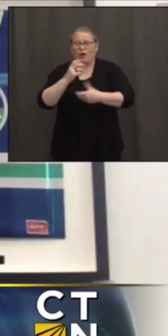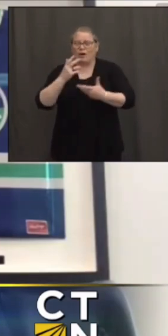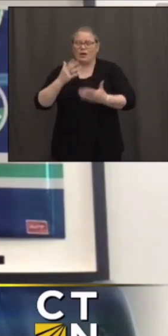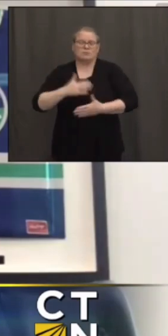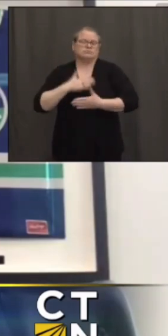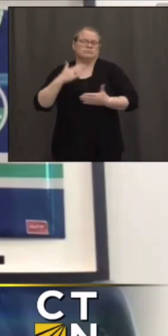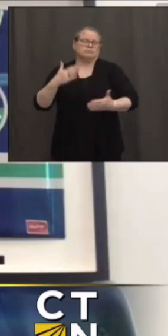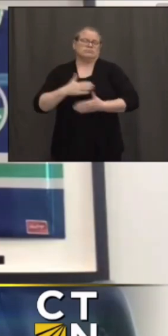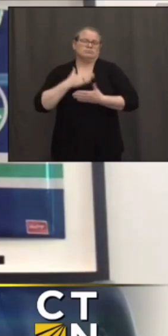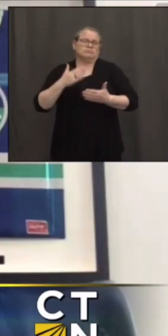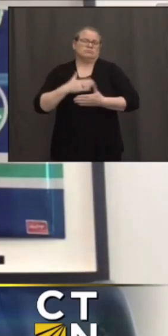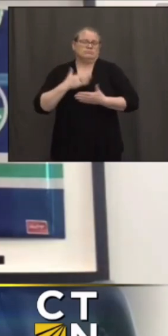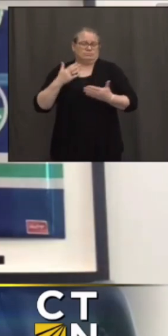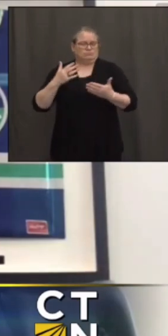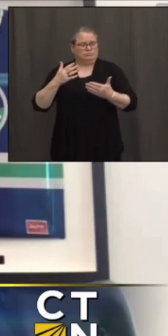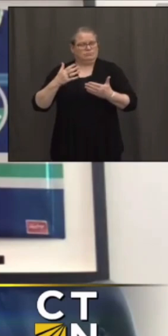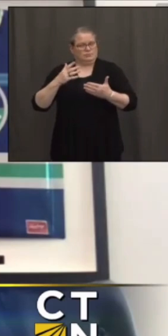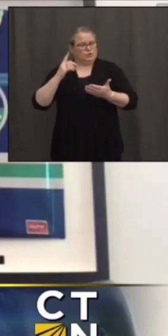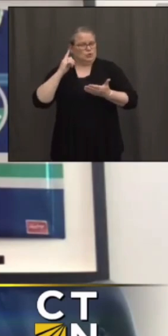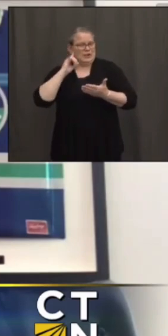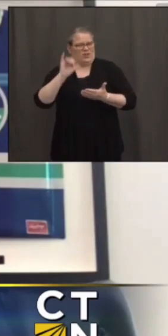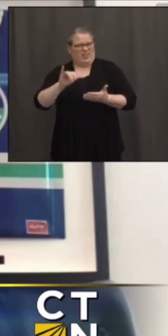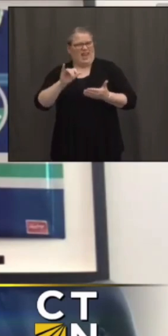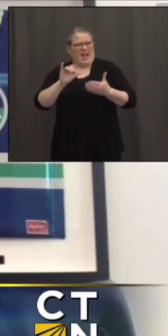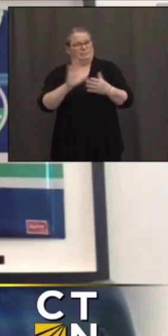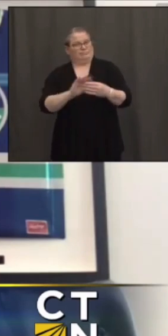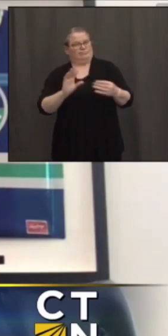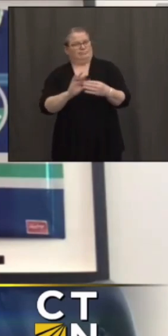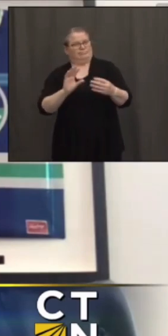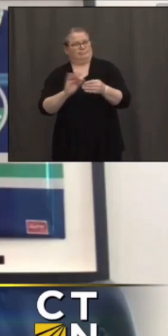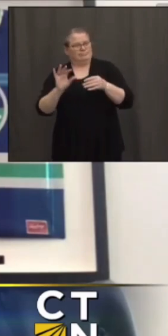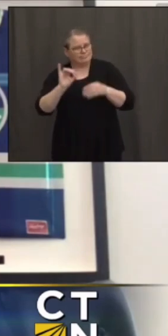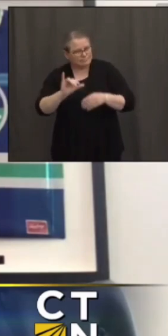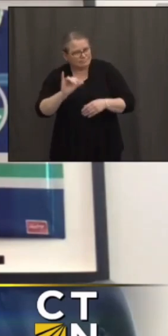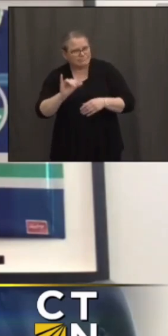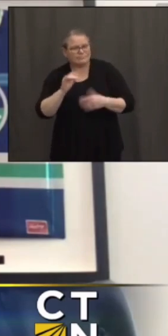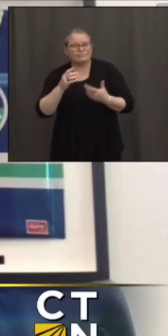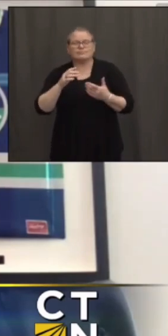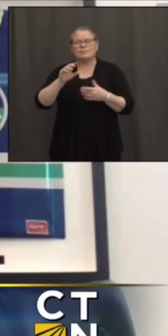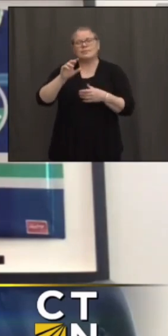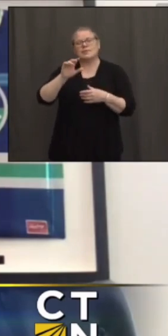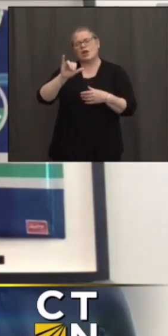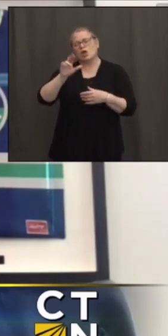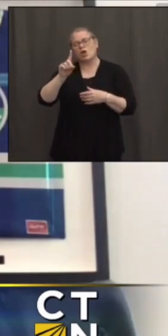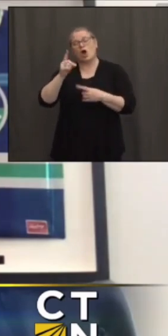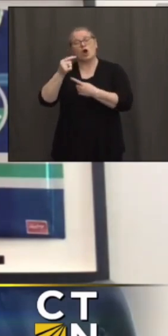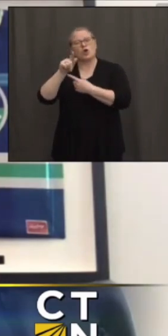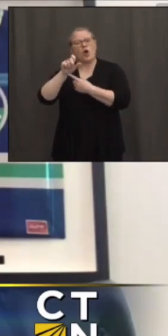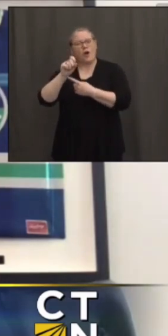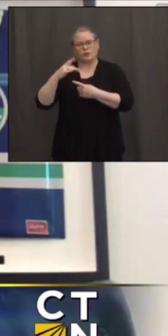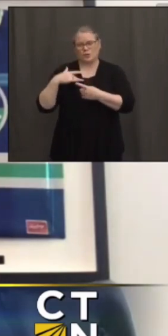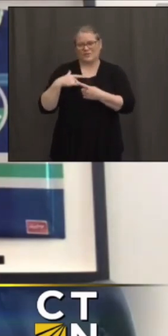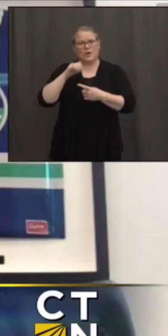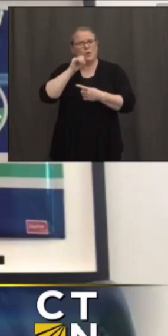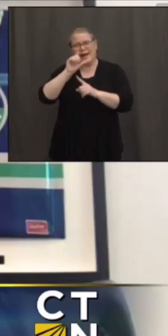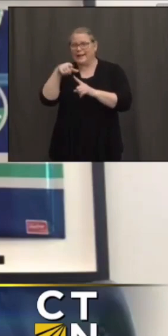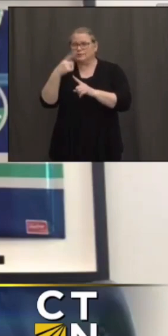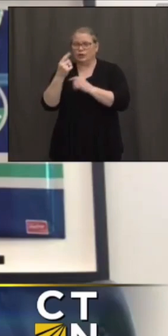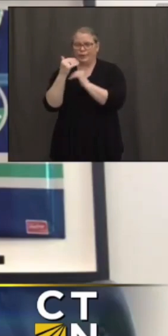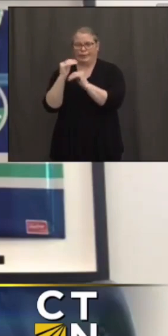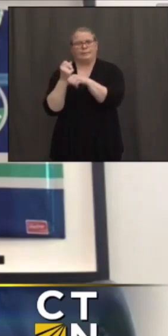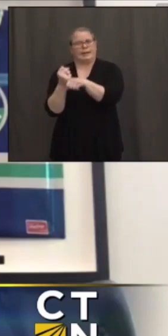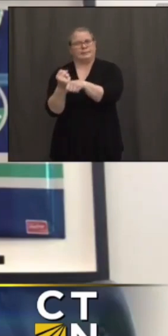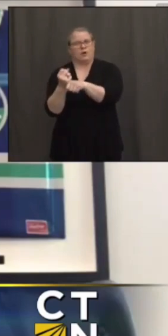than baseball. And about 12 weeks ago, the city of Hartford had reached out to us and said, can you host a vaccination site at